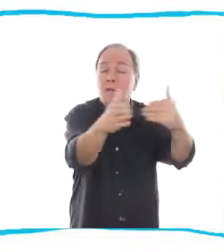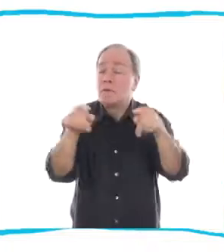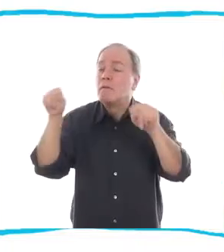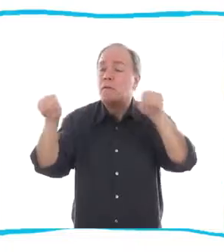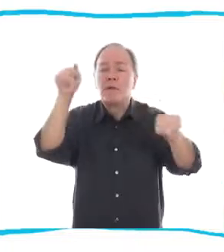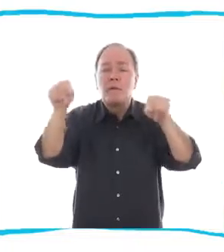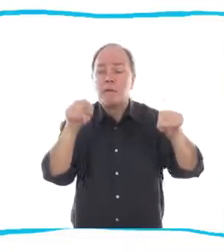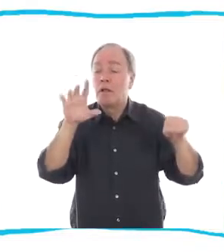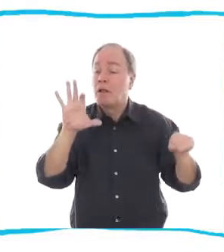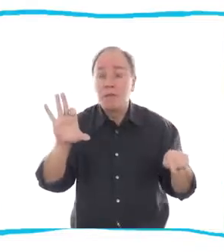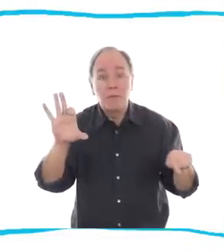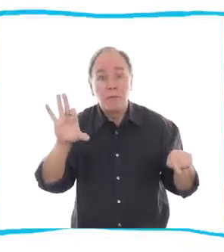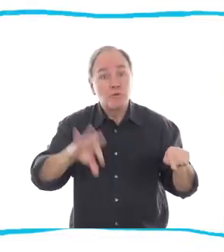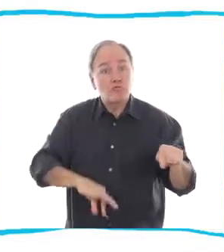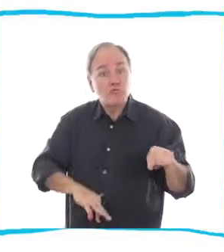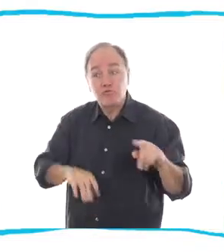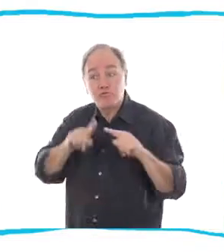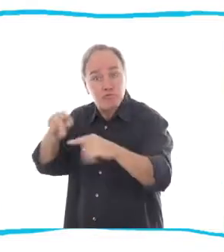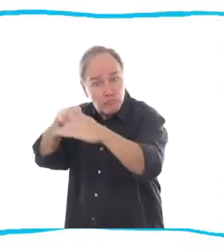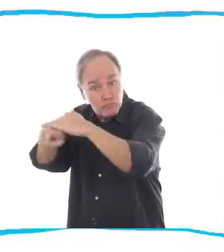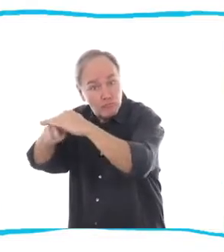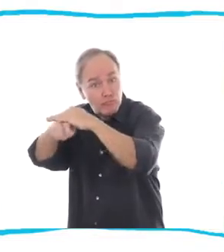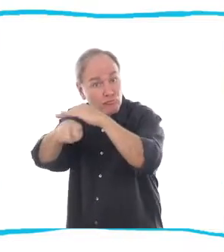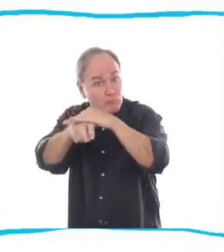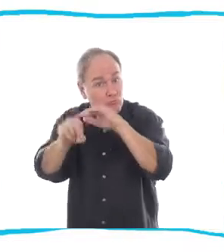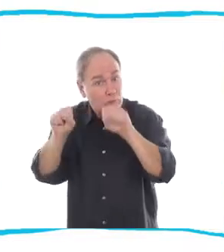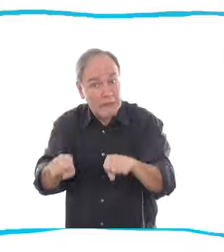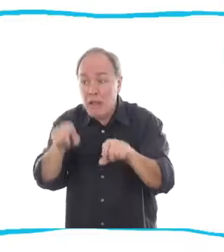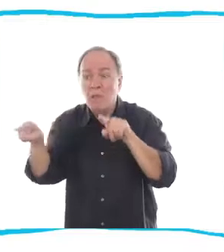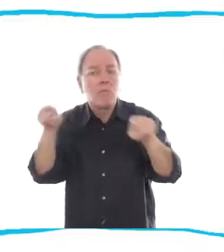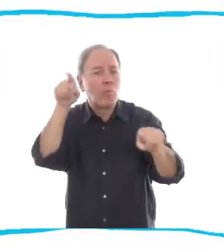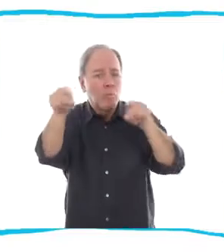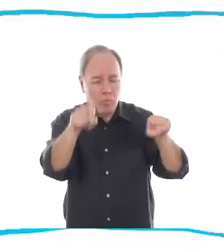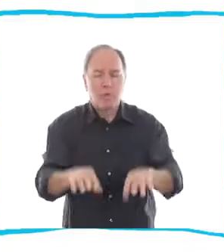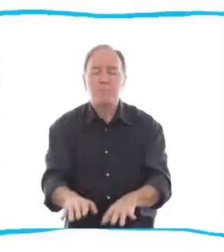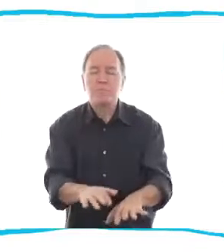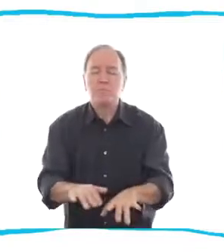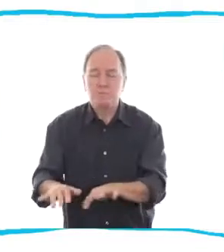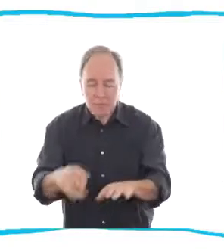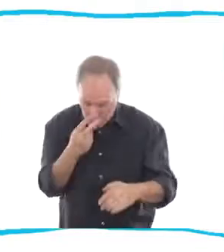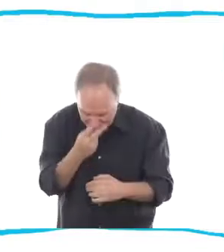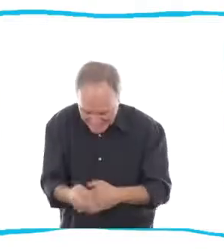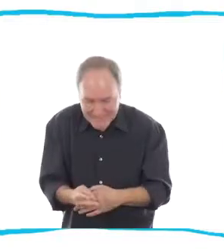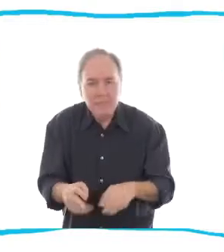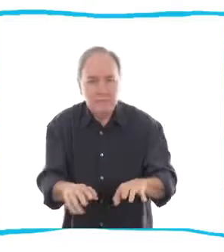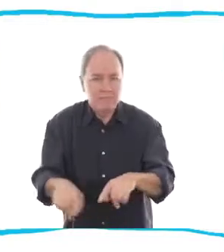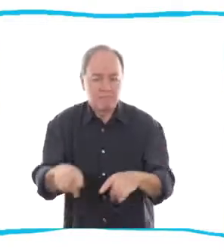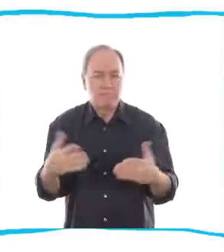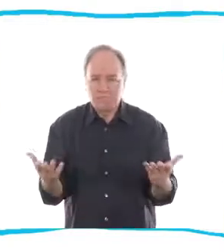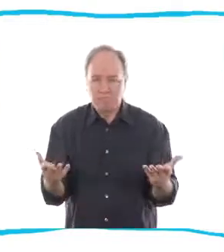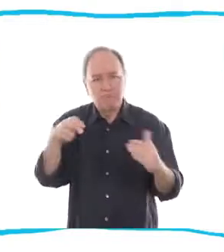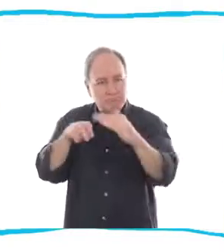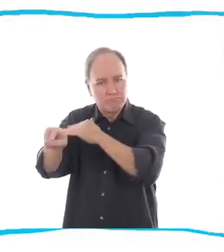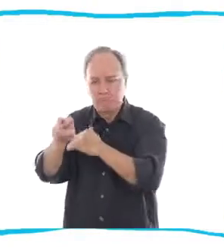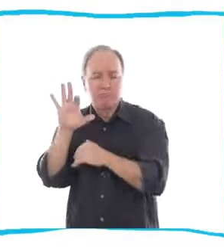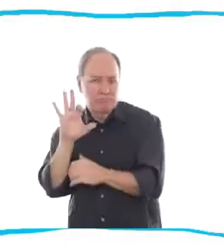shows accessible restrooms, facilities, and that's very important, that all restrooms, or at least designated restrooms, are